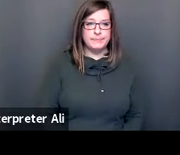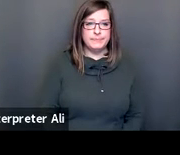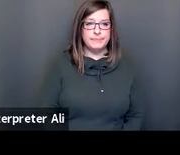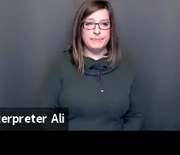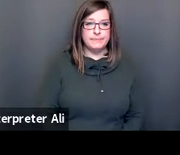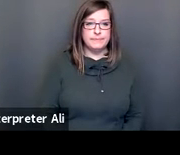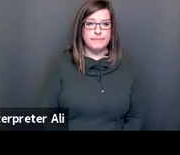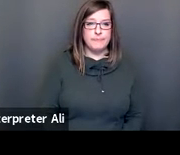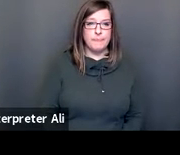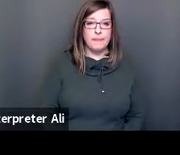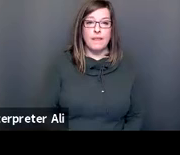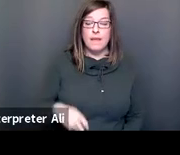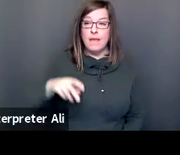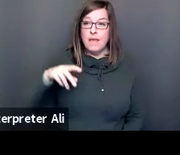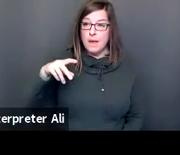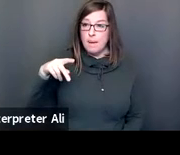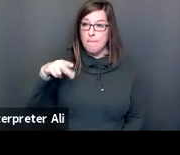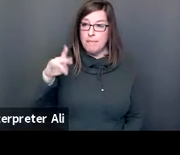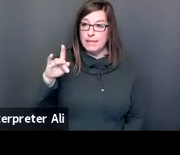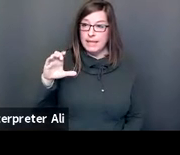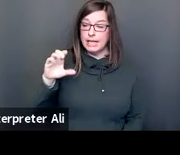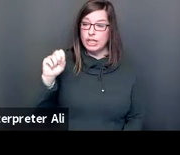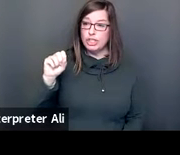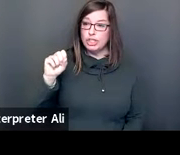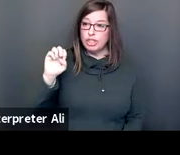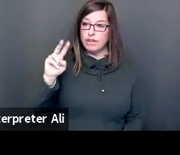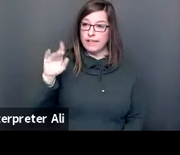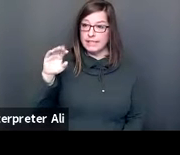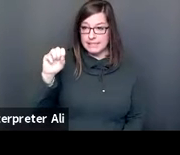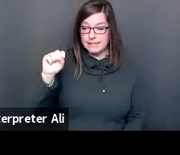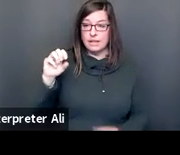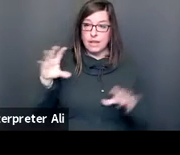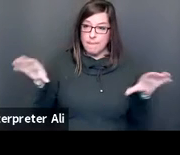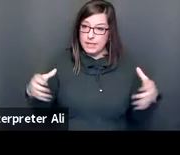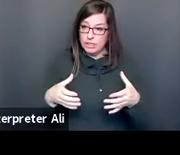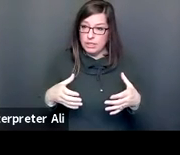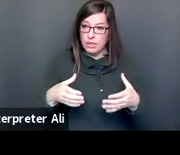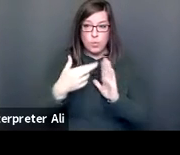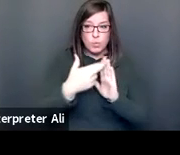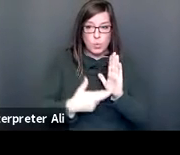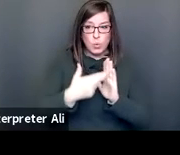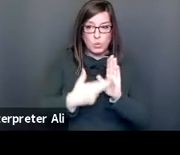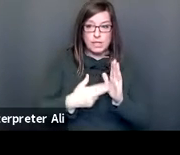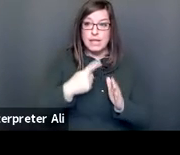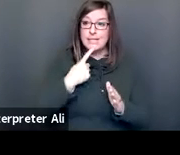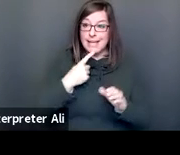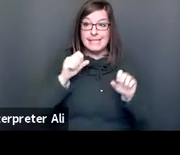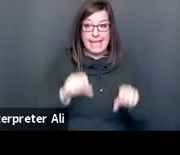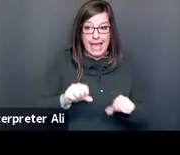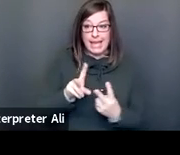So the Public Service Commission rules allows CCA programs to aggregate both electric